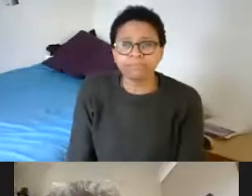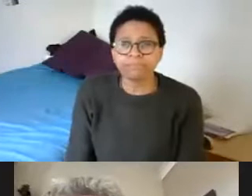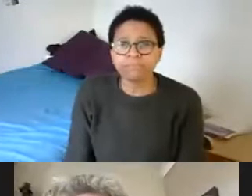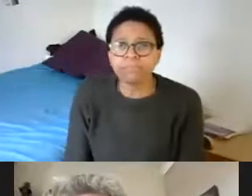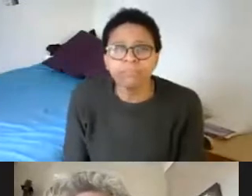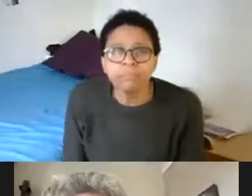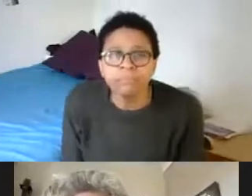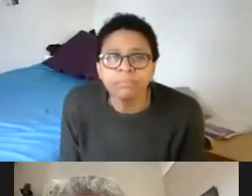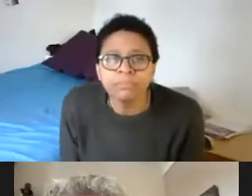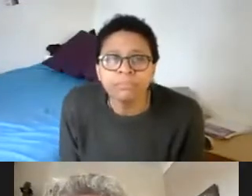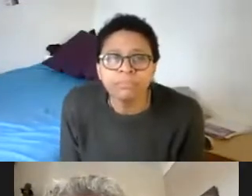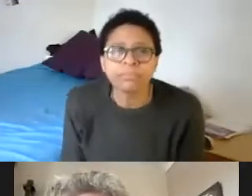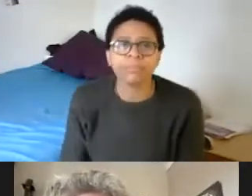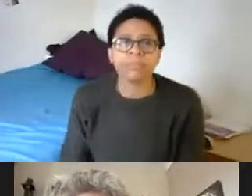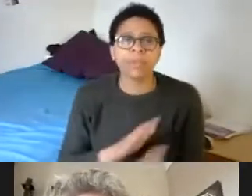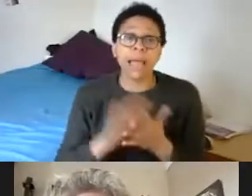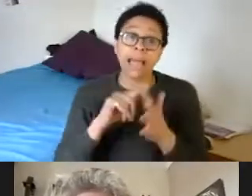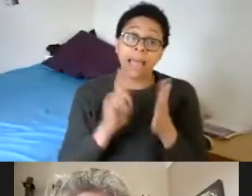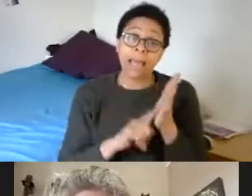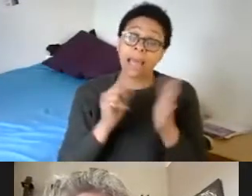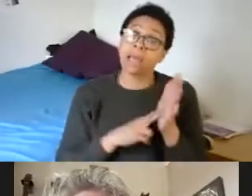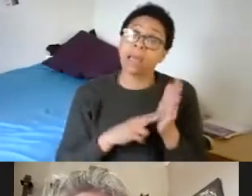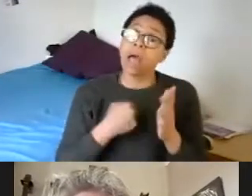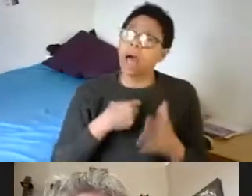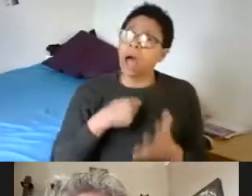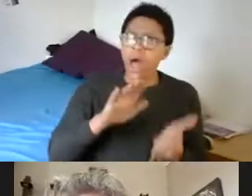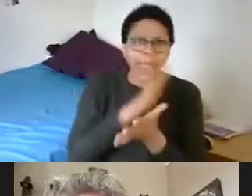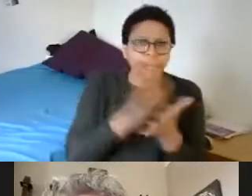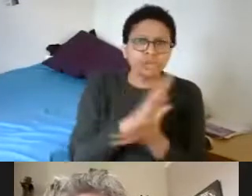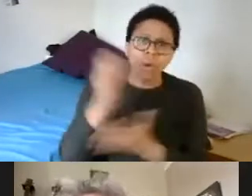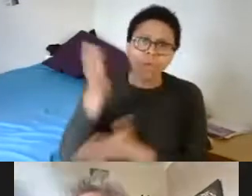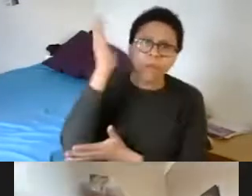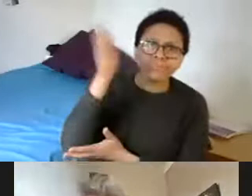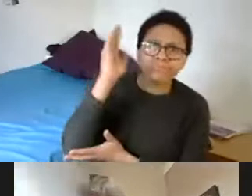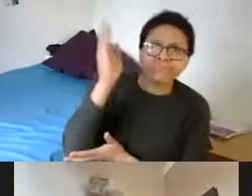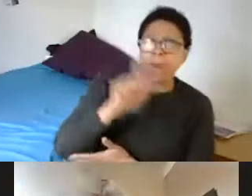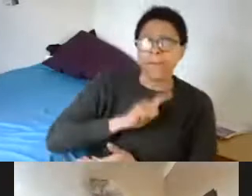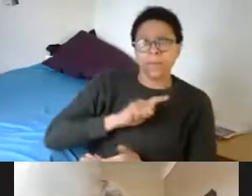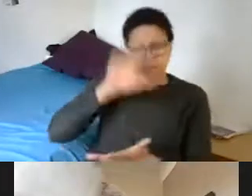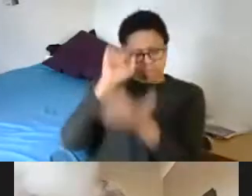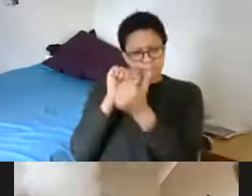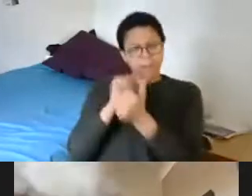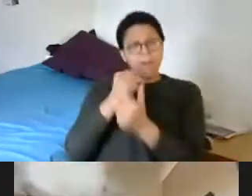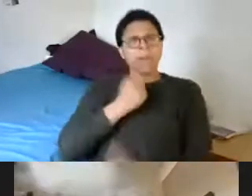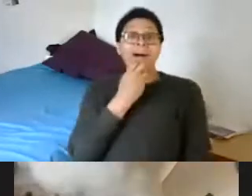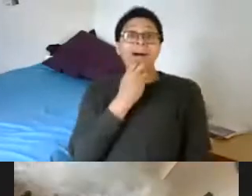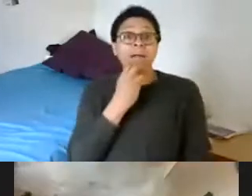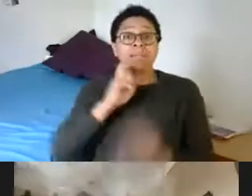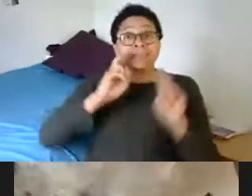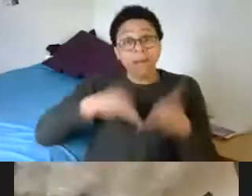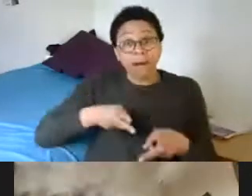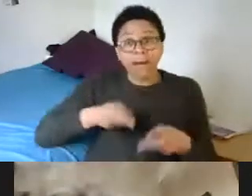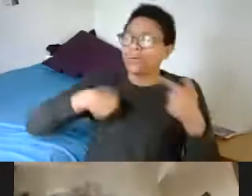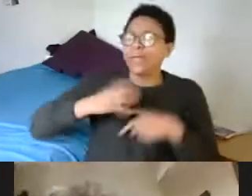talk because it reminded me of my uncle's book collection that we were sorting through after he passed away, and he